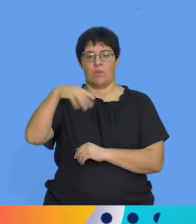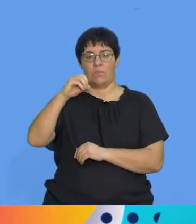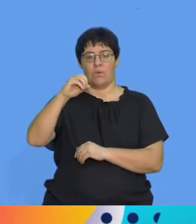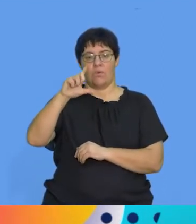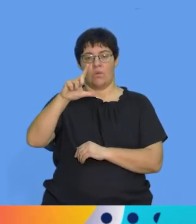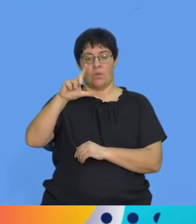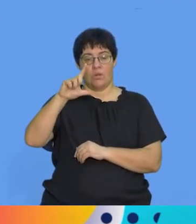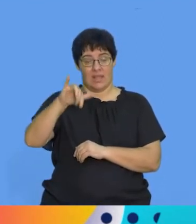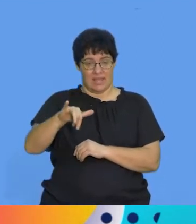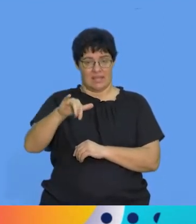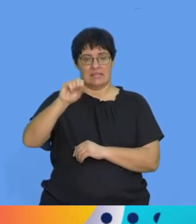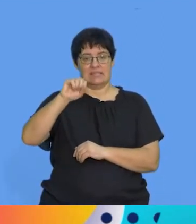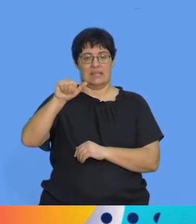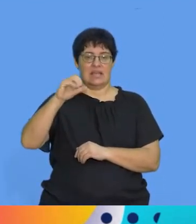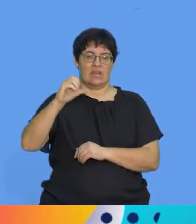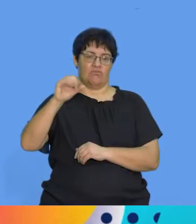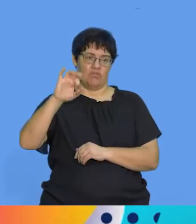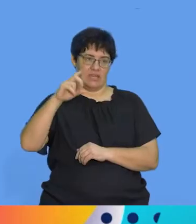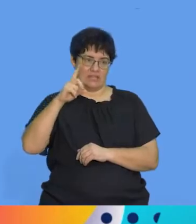is a polysaccharide.